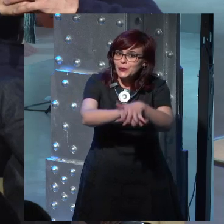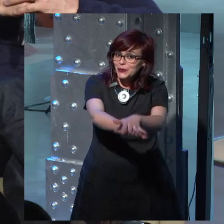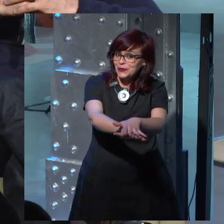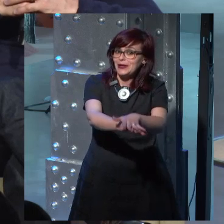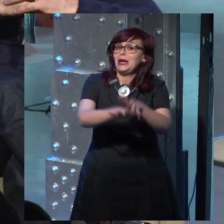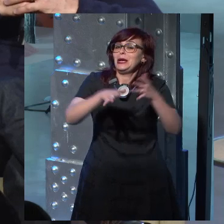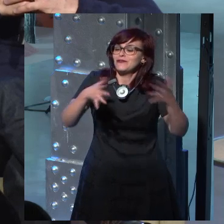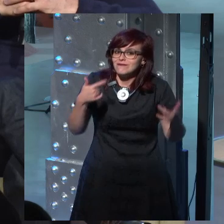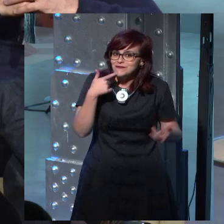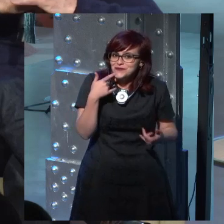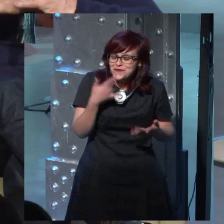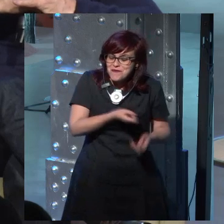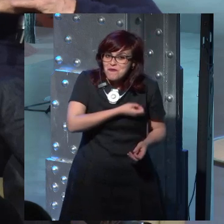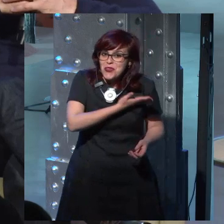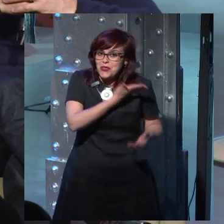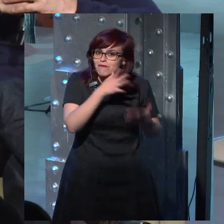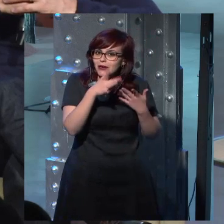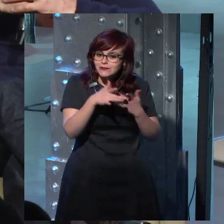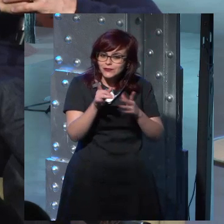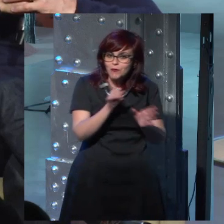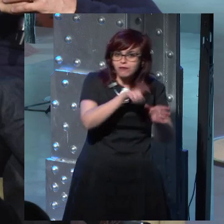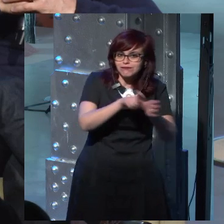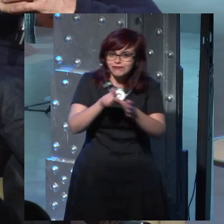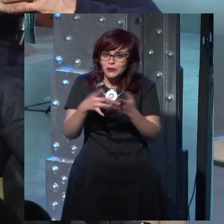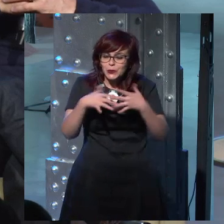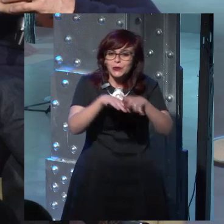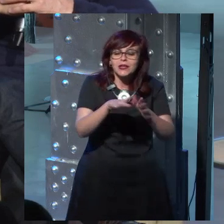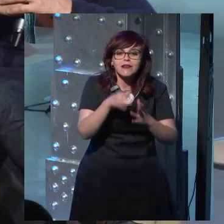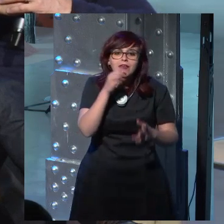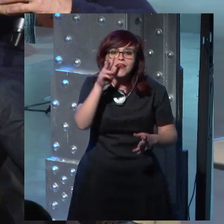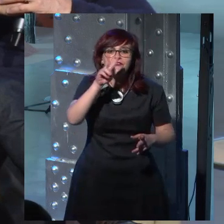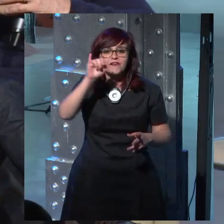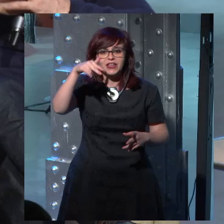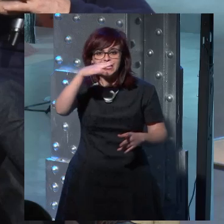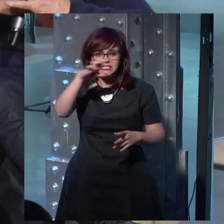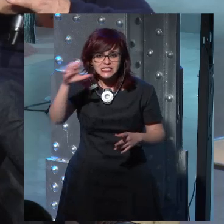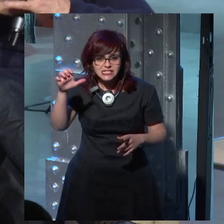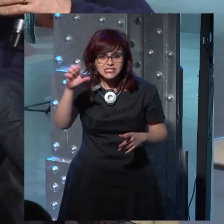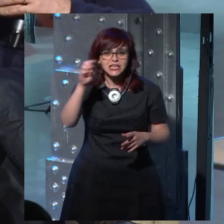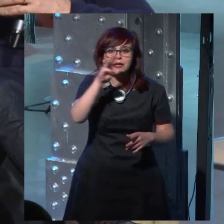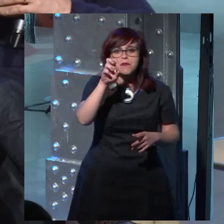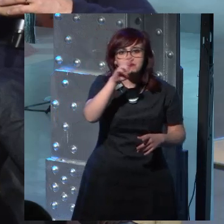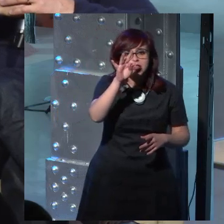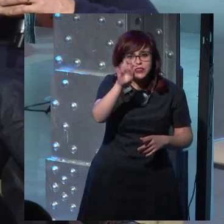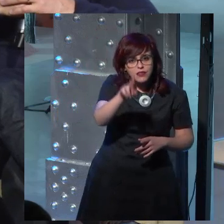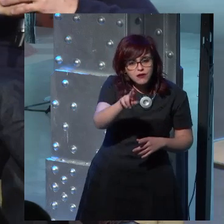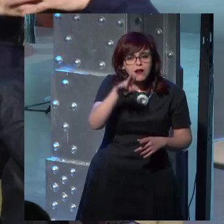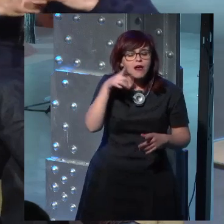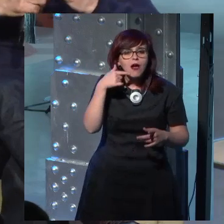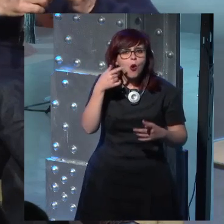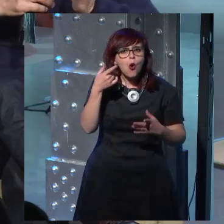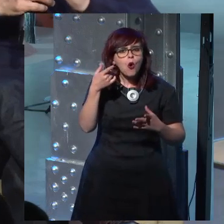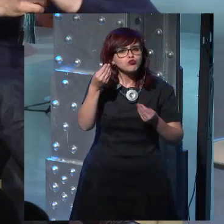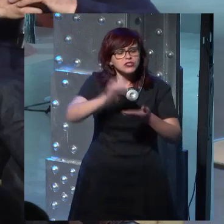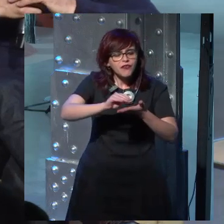very strongly that they don't ever want to do things in a cheap way. They don't want to use items